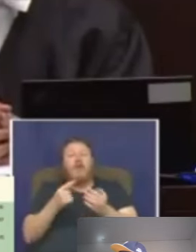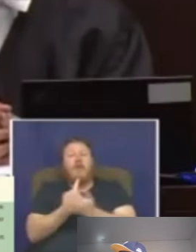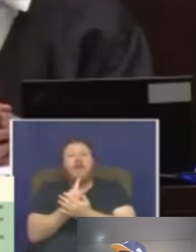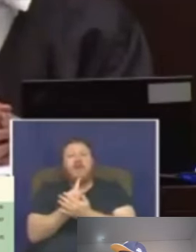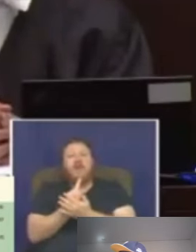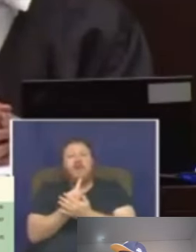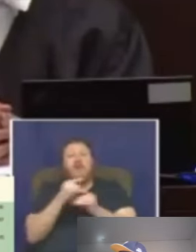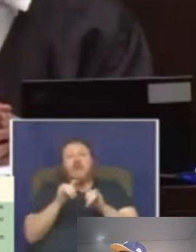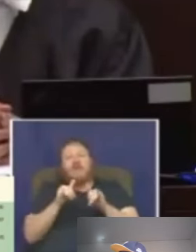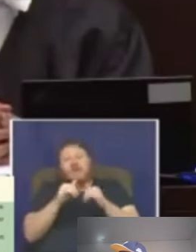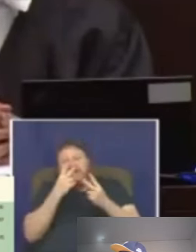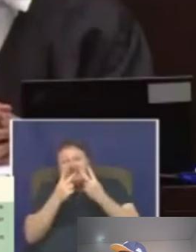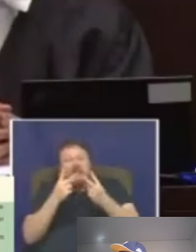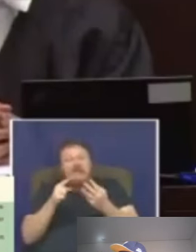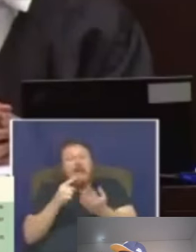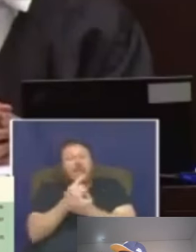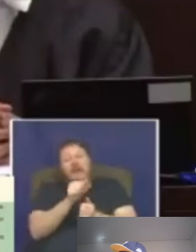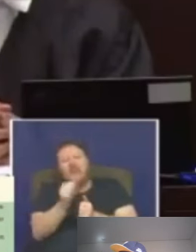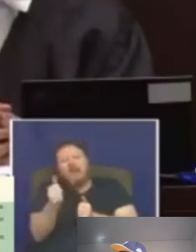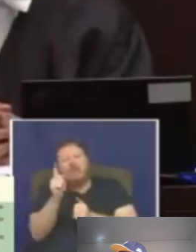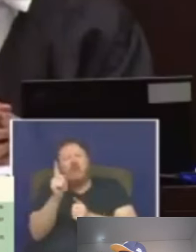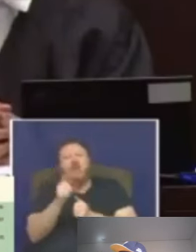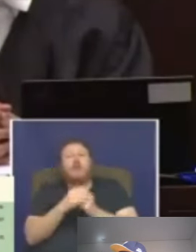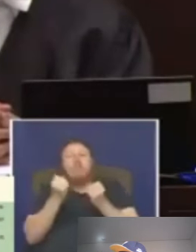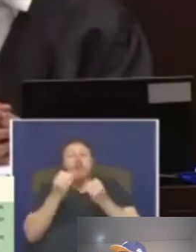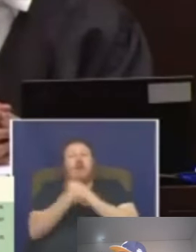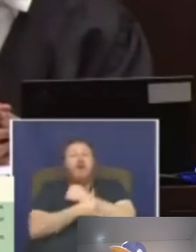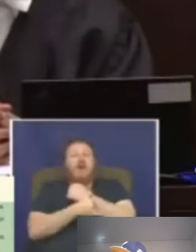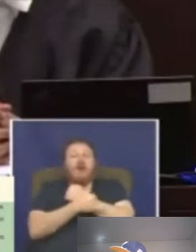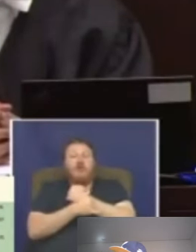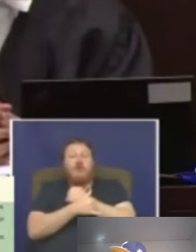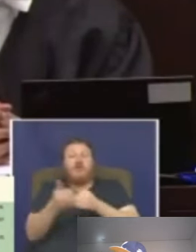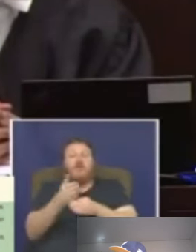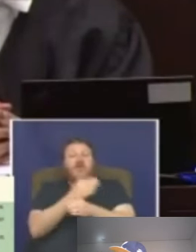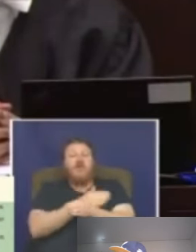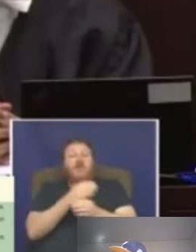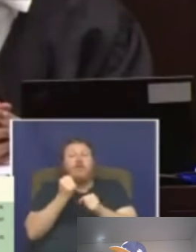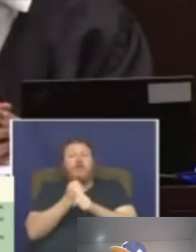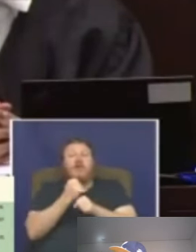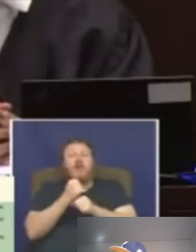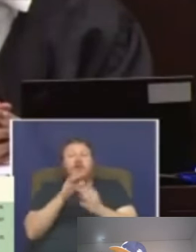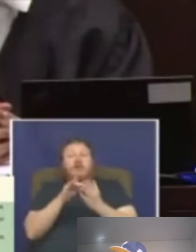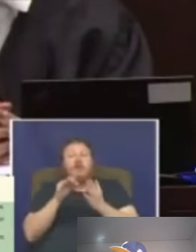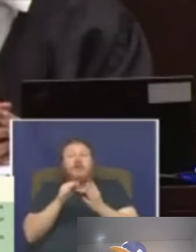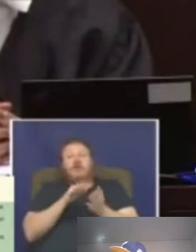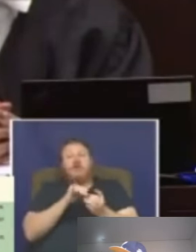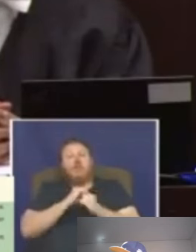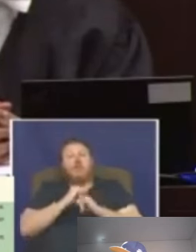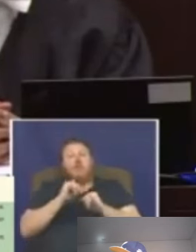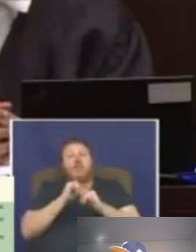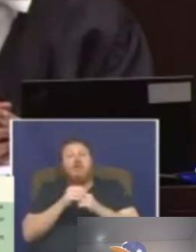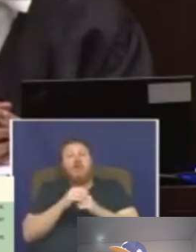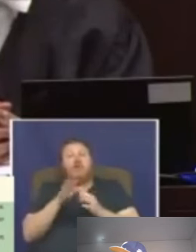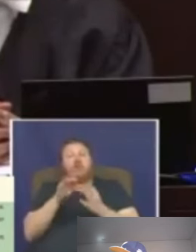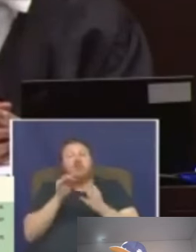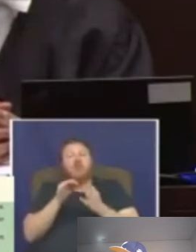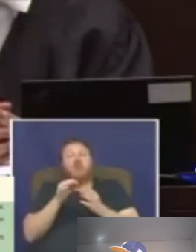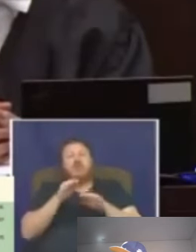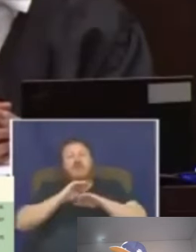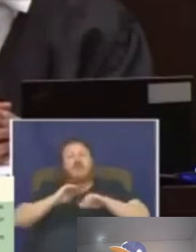in trepidation of what would come next. So many countries have been here before us and have made choices that have run them to ruin, choosing violence,